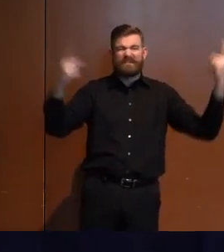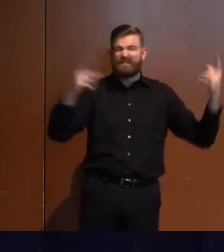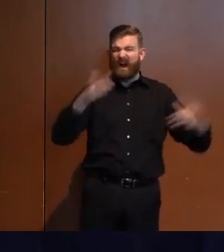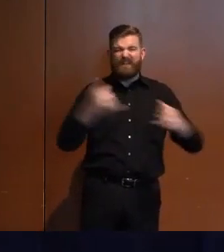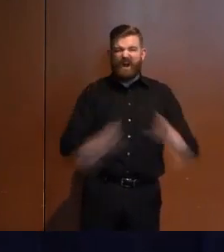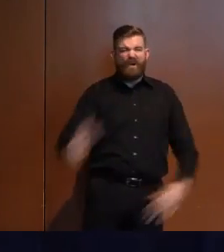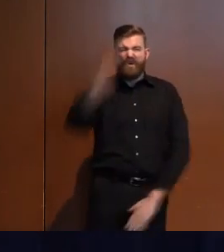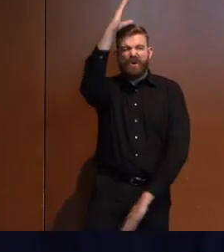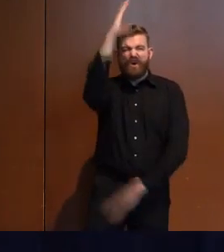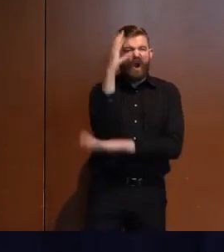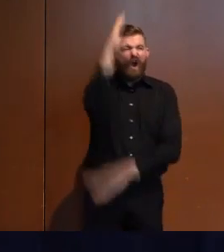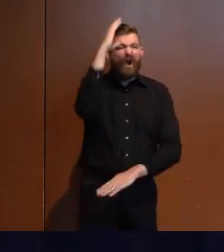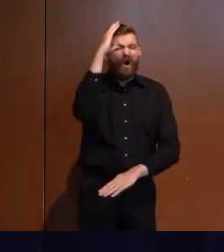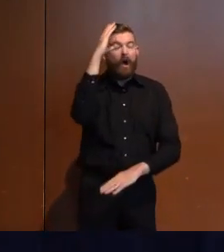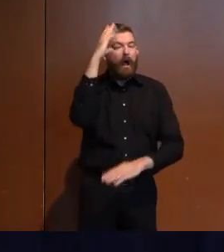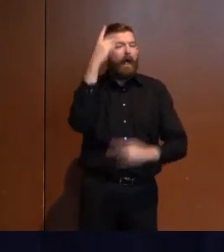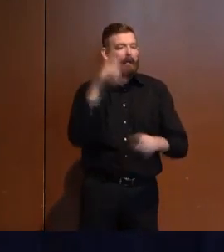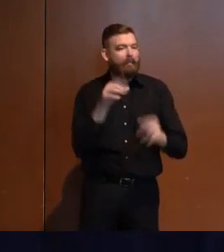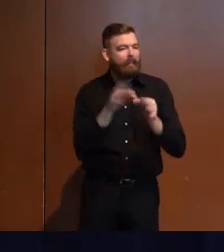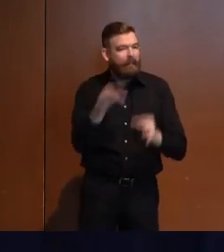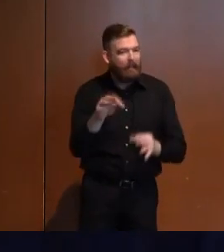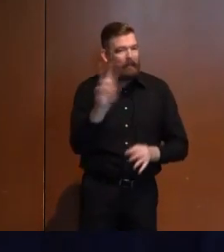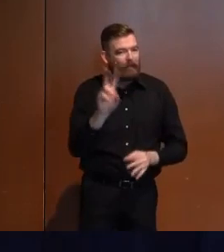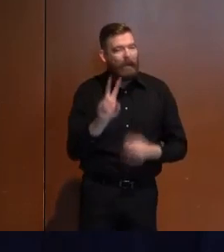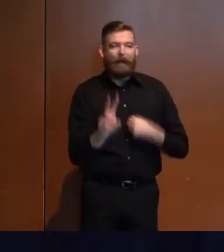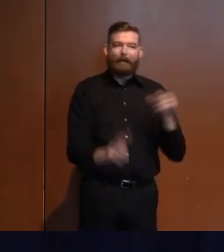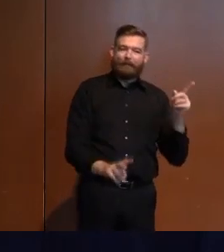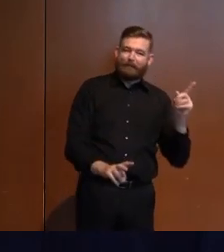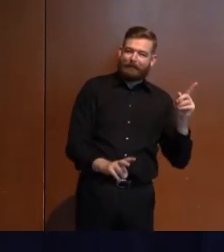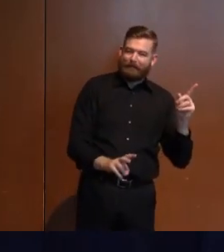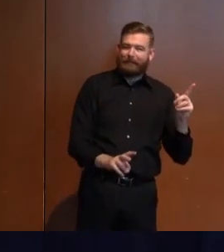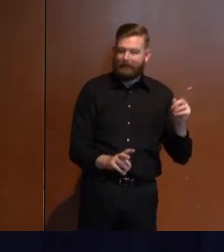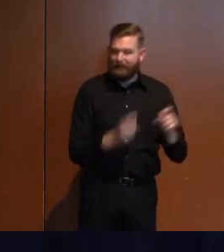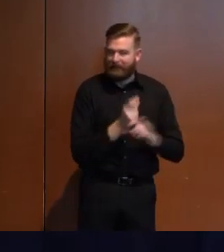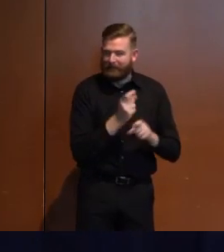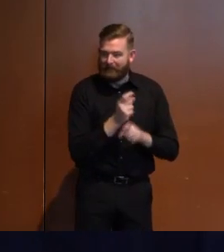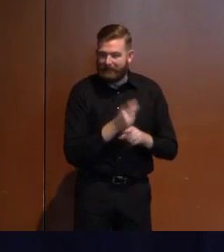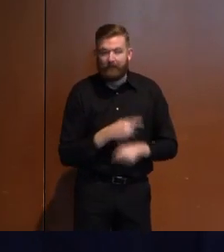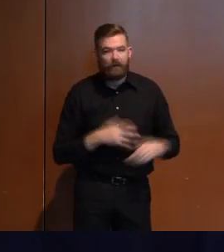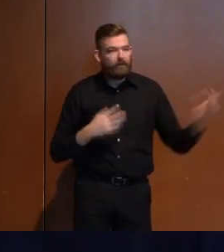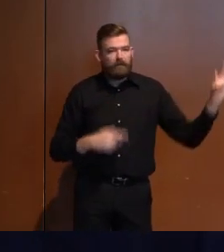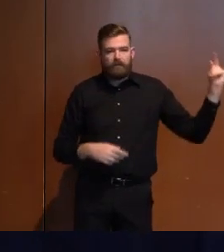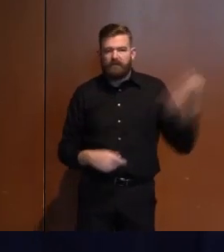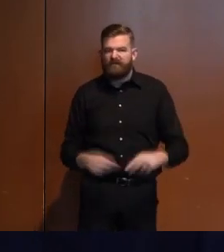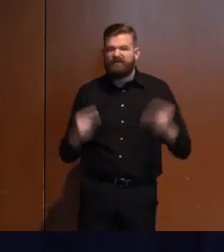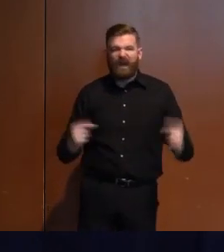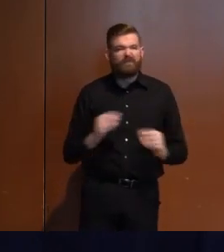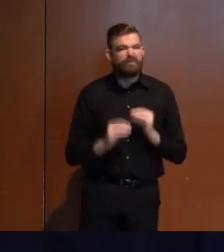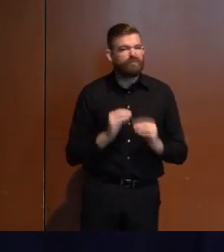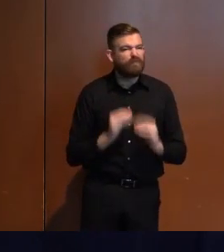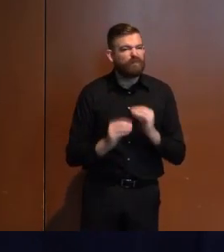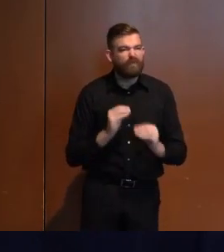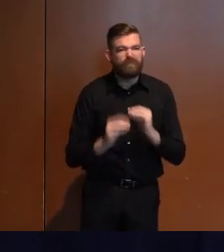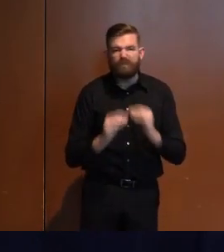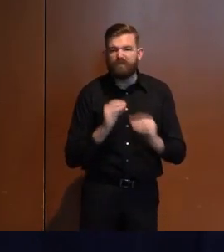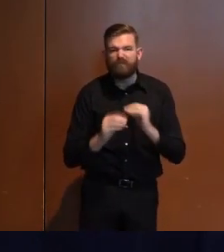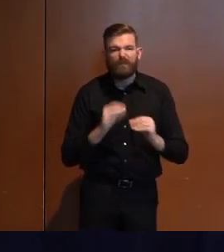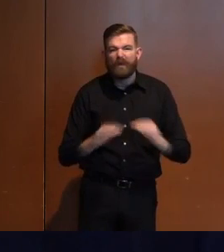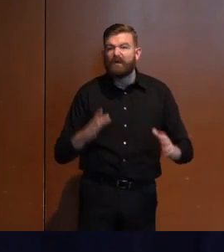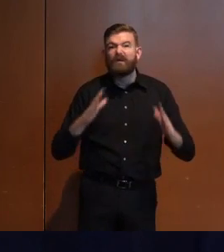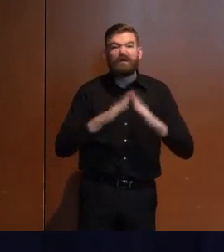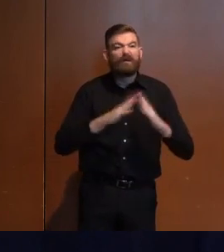And by Monday morning, the contractors were there fixing that so Manalocan could be restored. That will never be forgotten